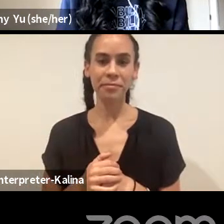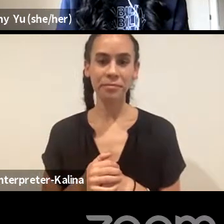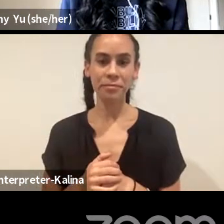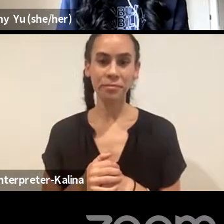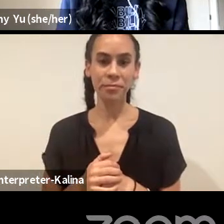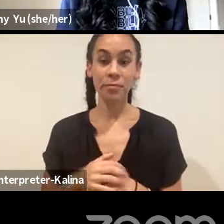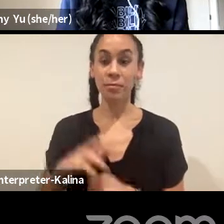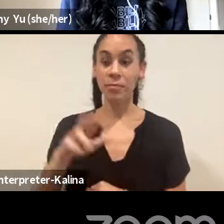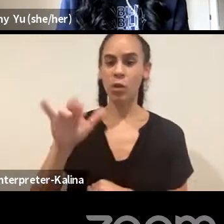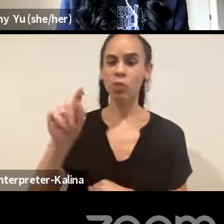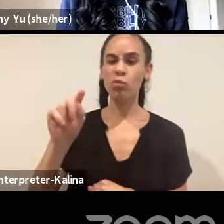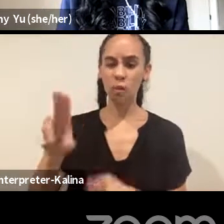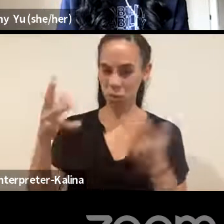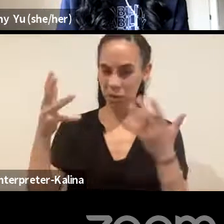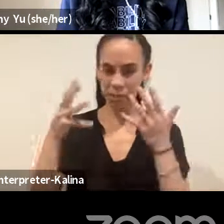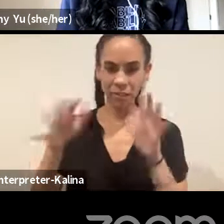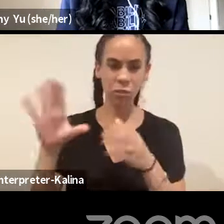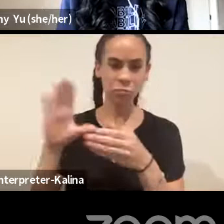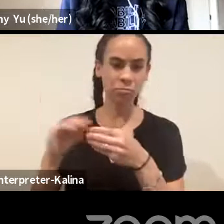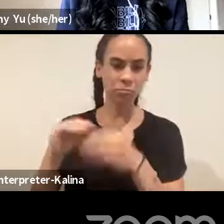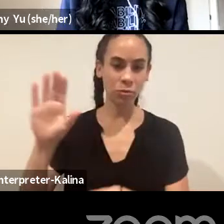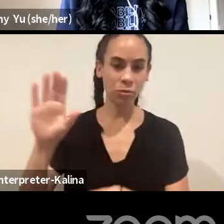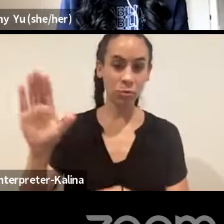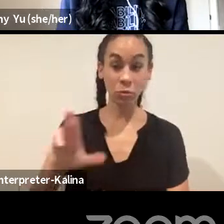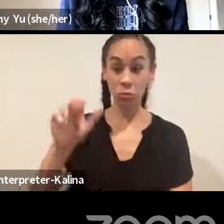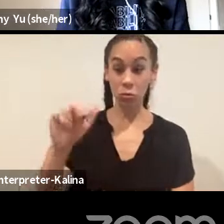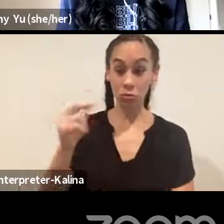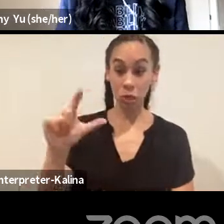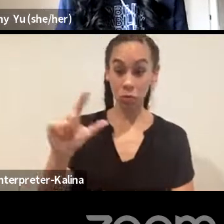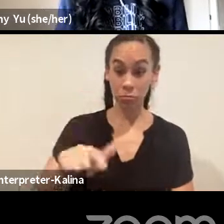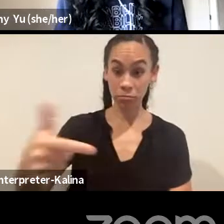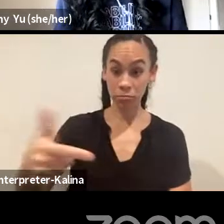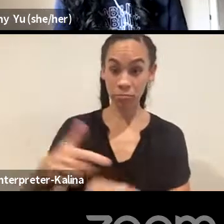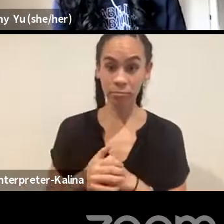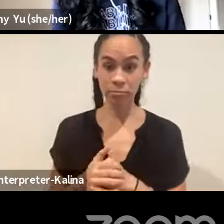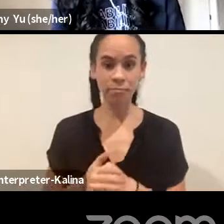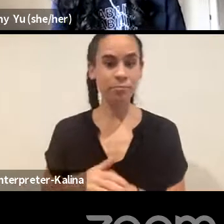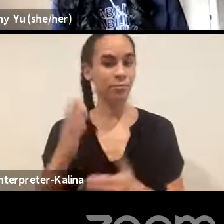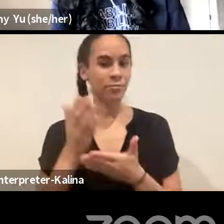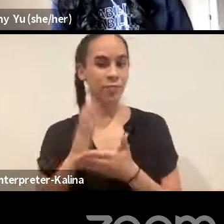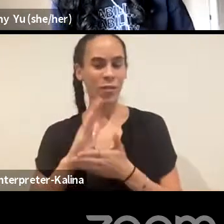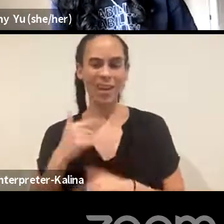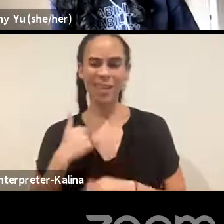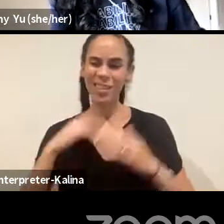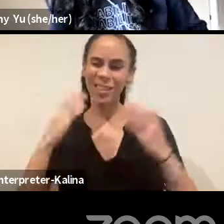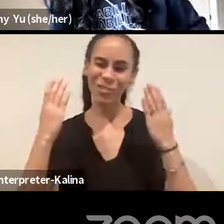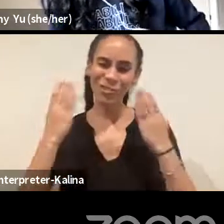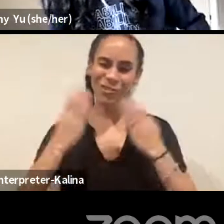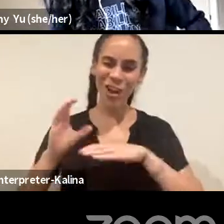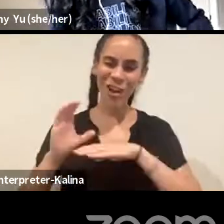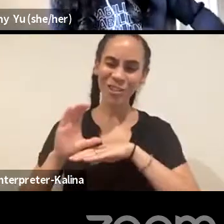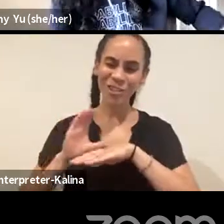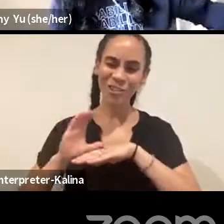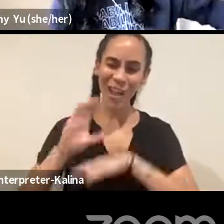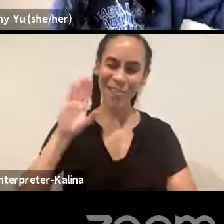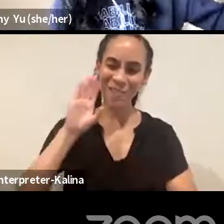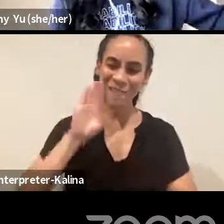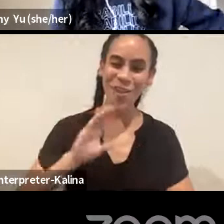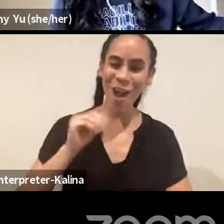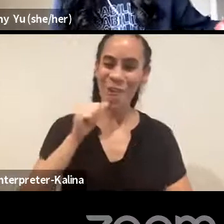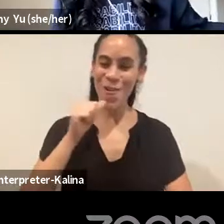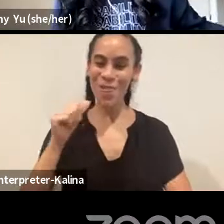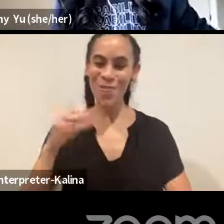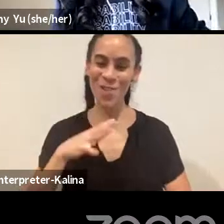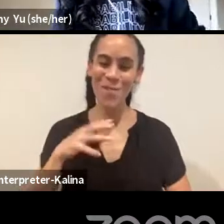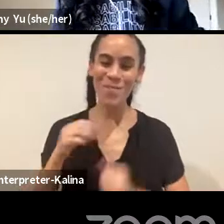And Ritu already did, so Rachel? All right. Dark chocolate brown woman with